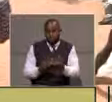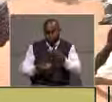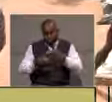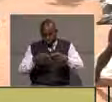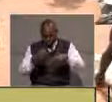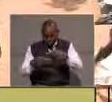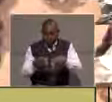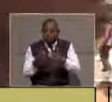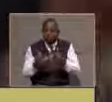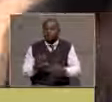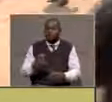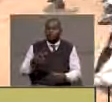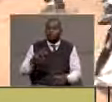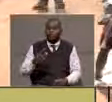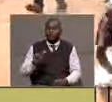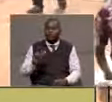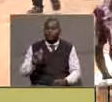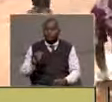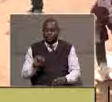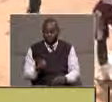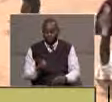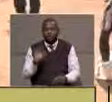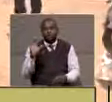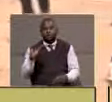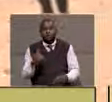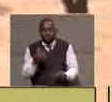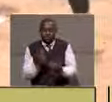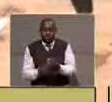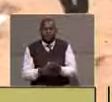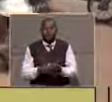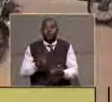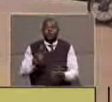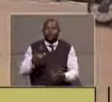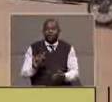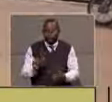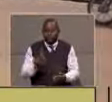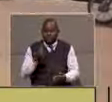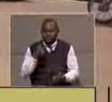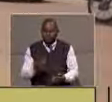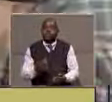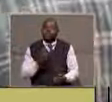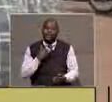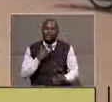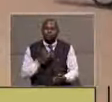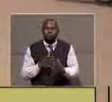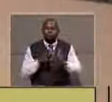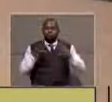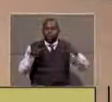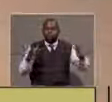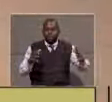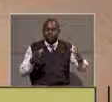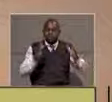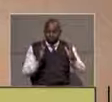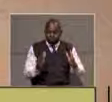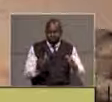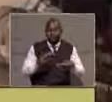Charles Rumanyika from Customs Department at Uganda Revenue Authority says there is need of expanding the scope of